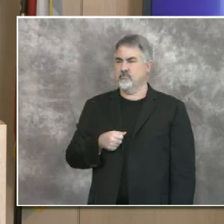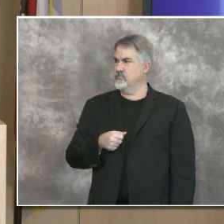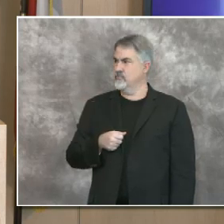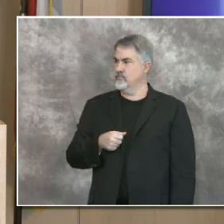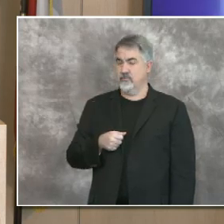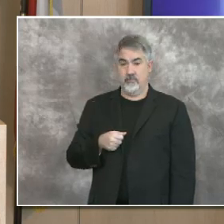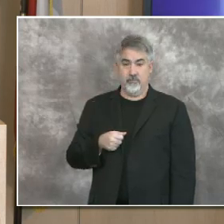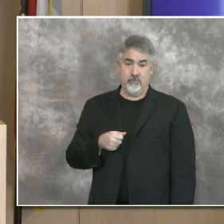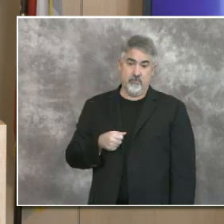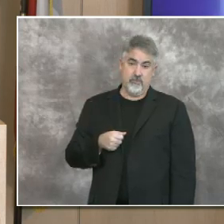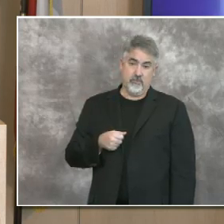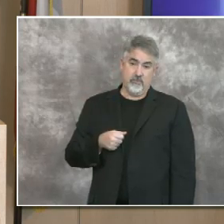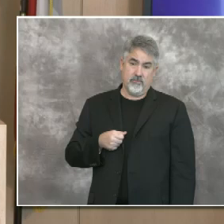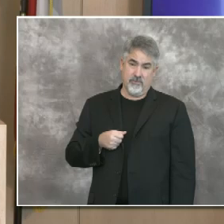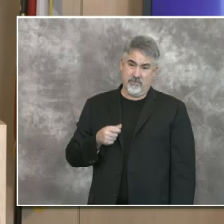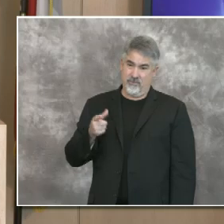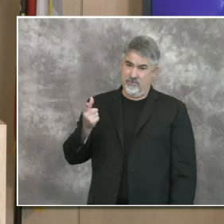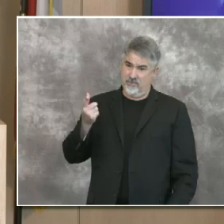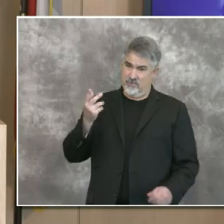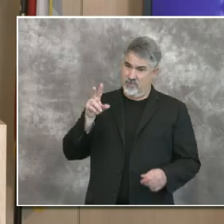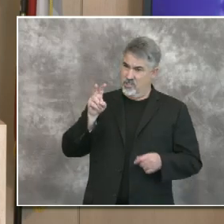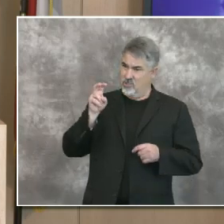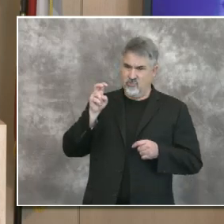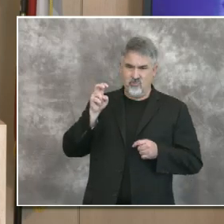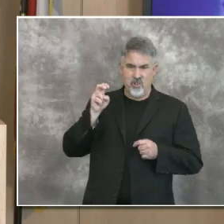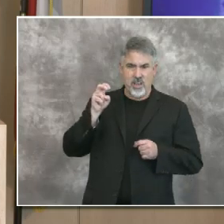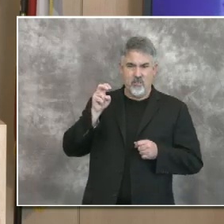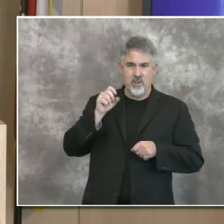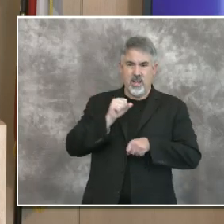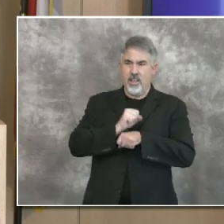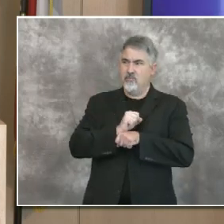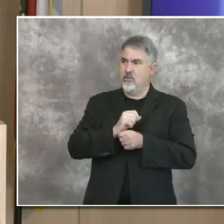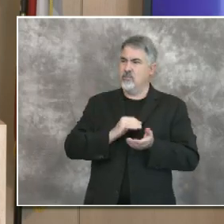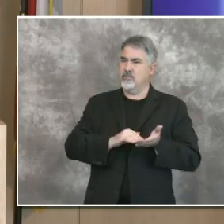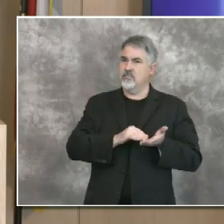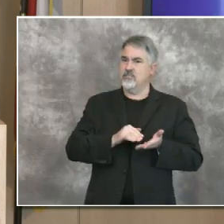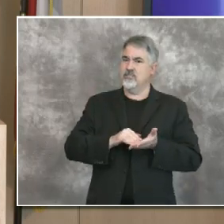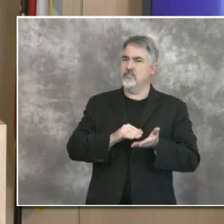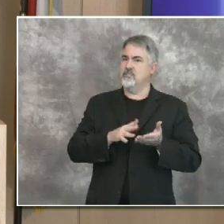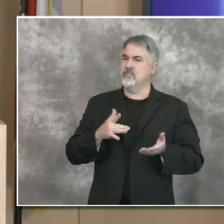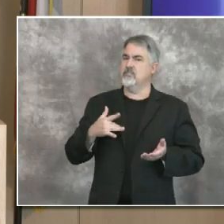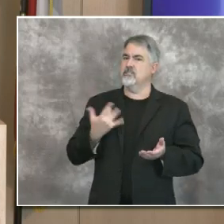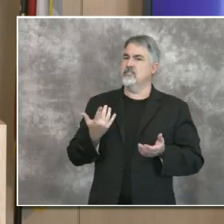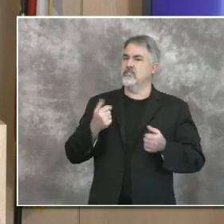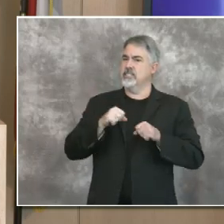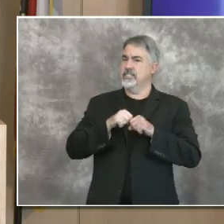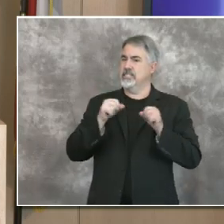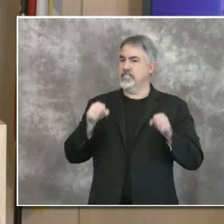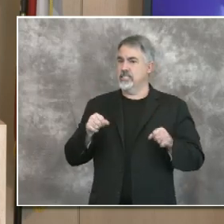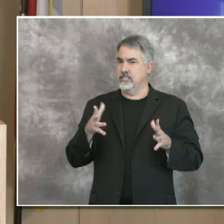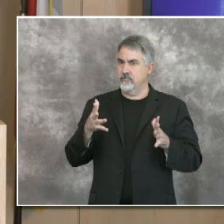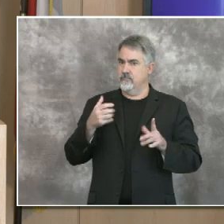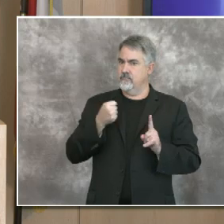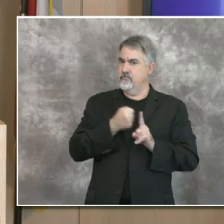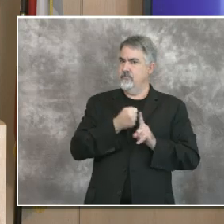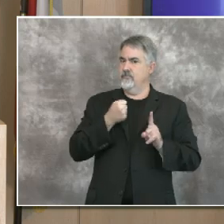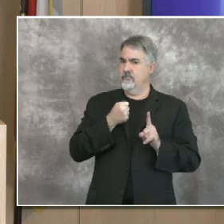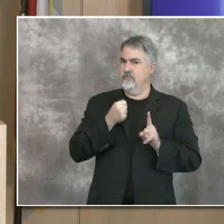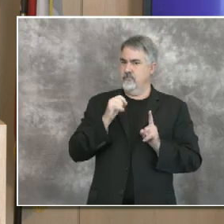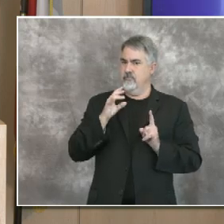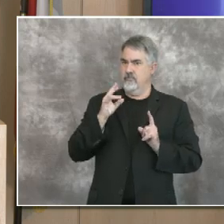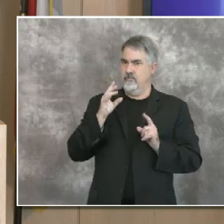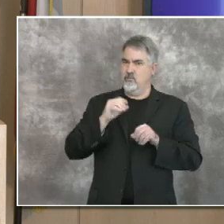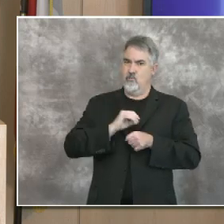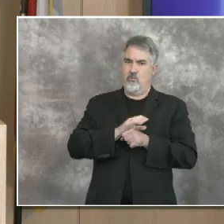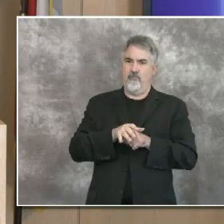off a few hundred employees, and we know that healthcare systems countywide are being impacted by the virus. In your routine calls with these hospital systems with